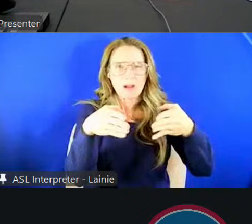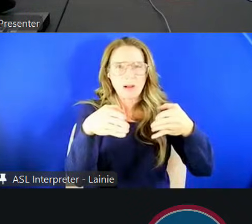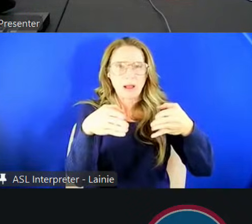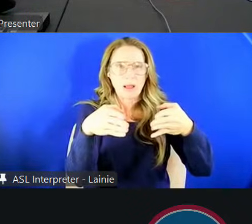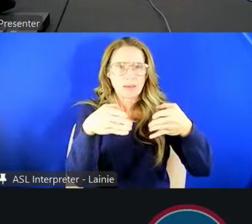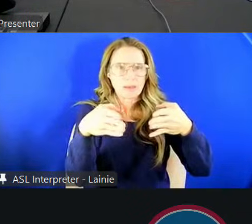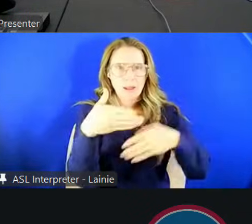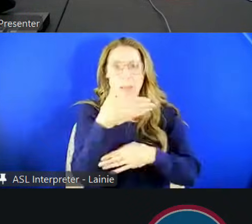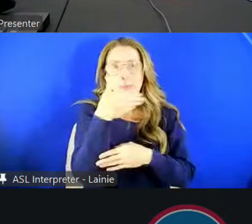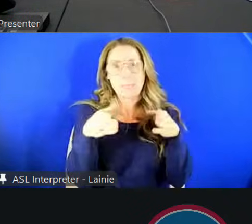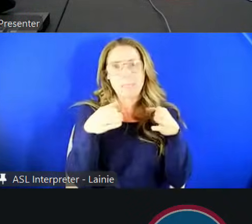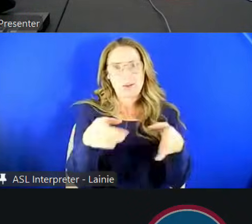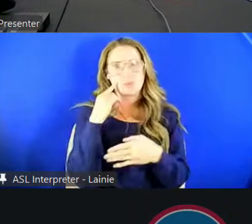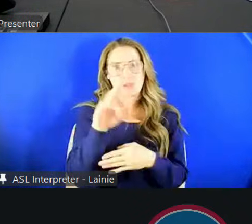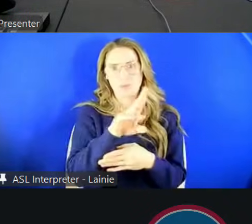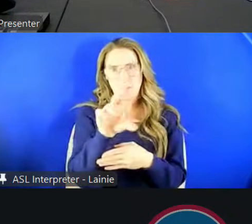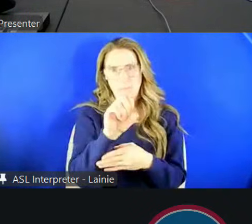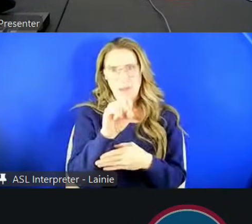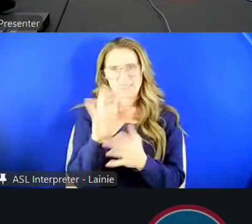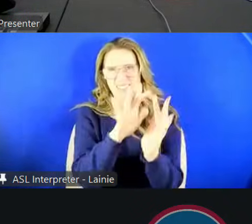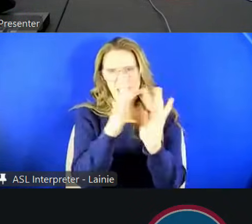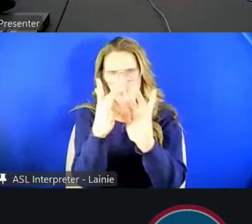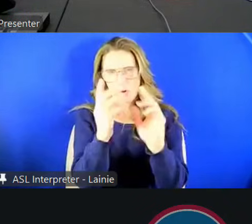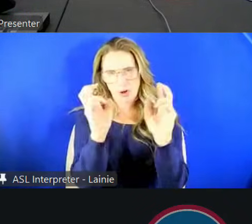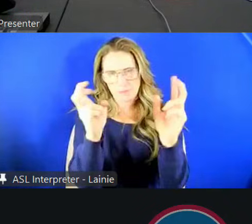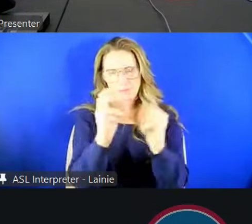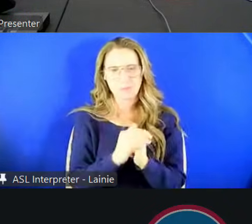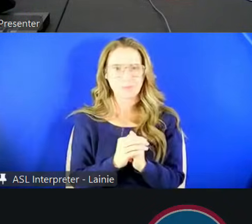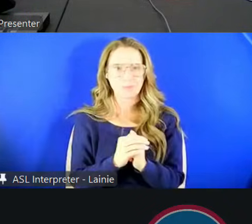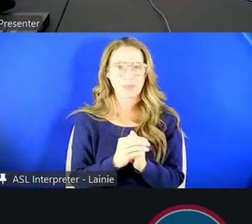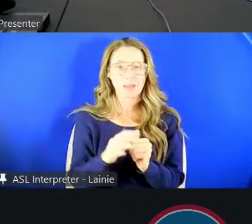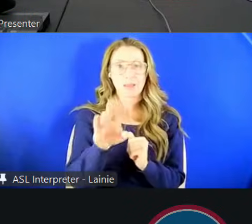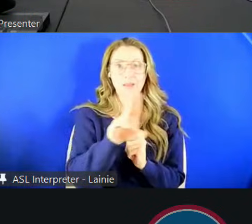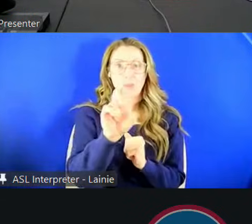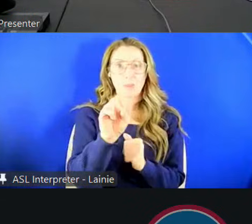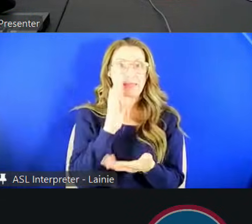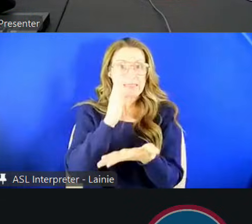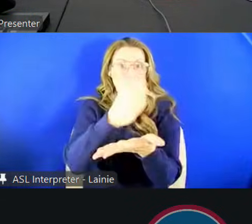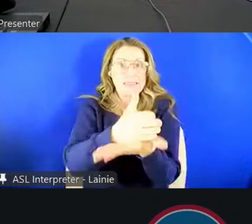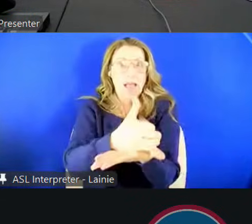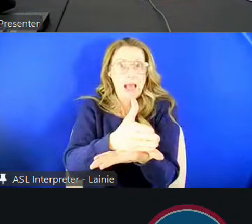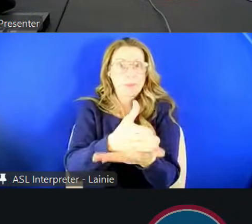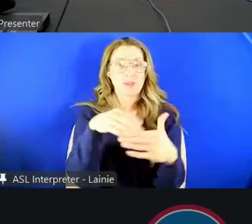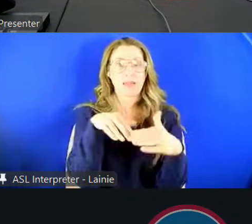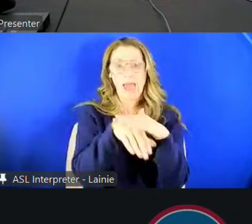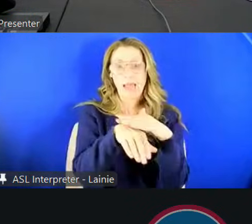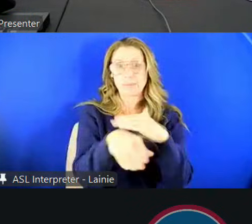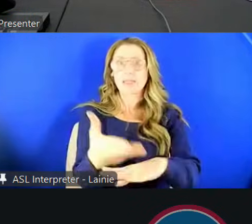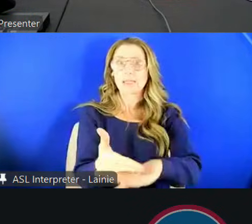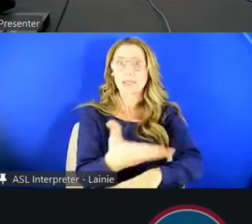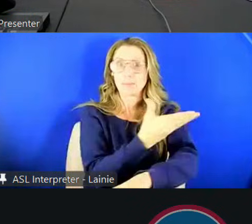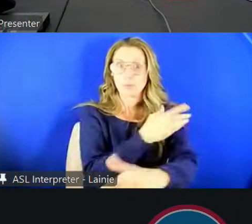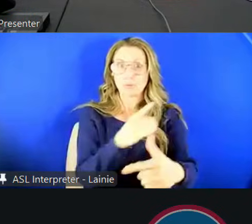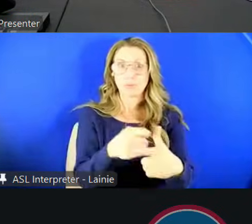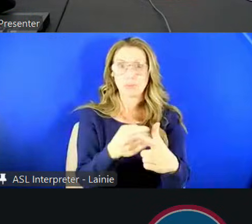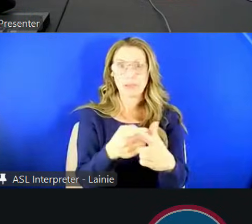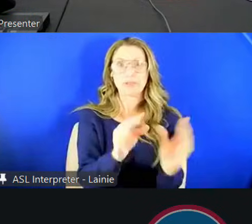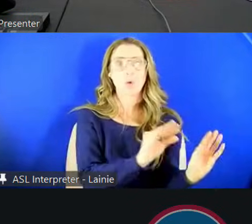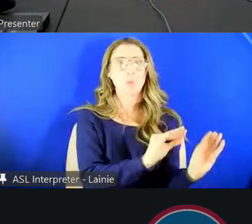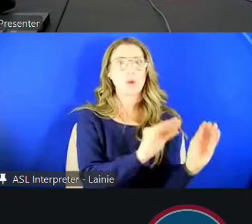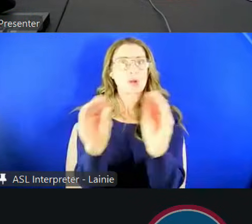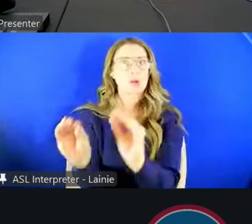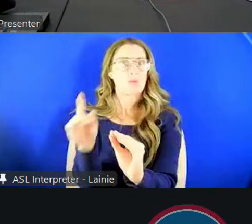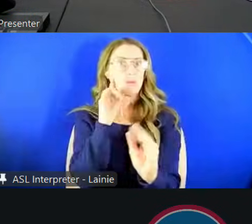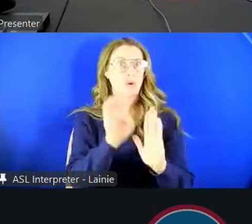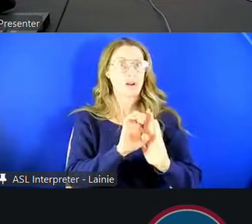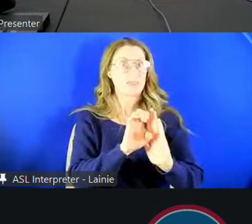Better Streets for Buses network. So for bus stops, that would be accessibility improvements, relocating them, for instance, being